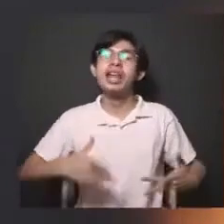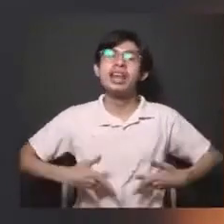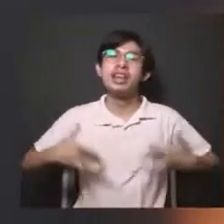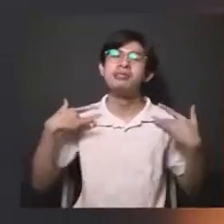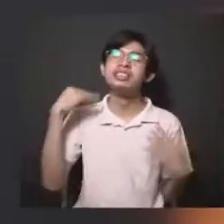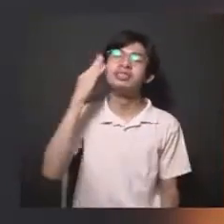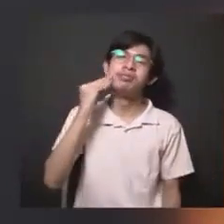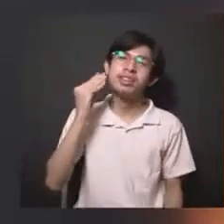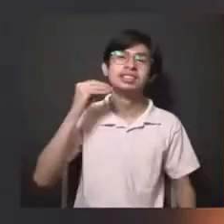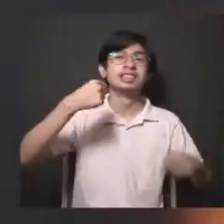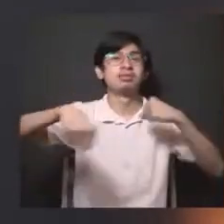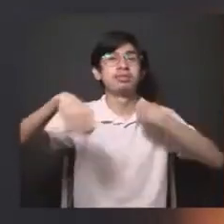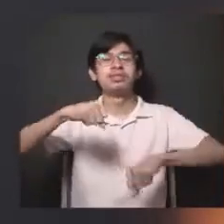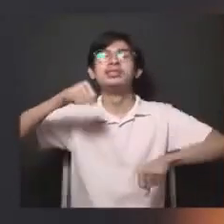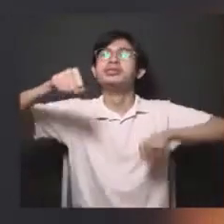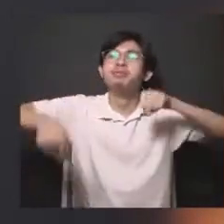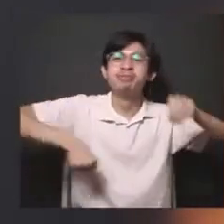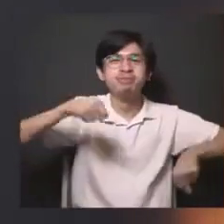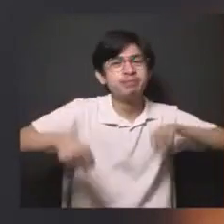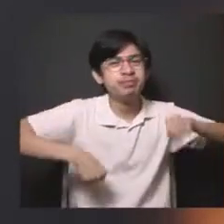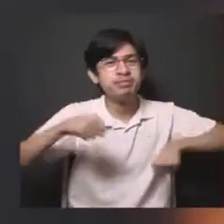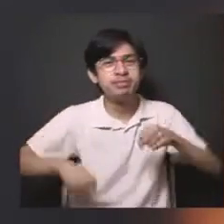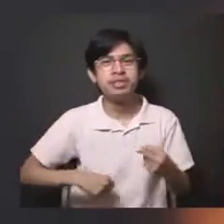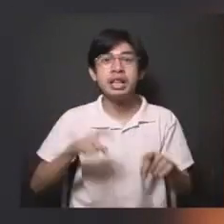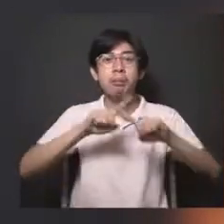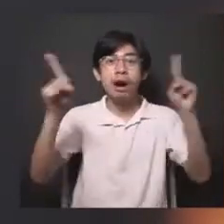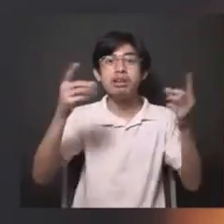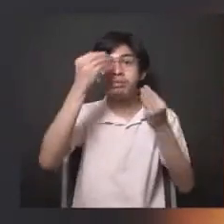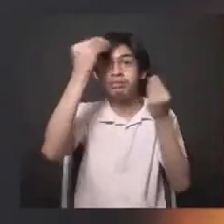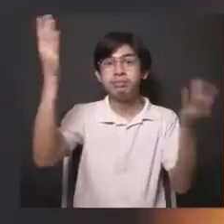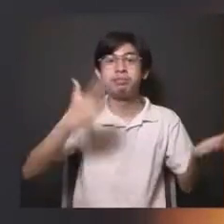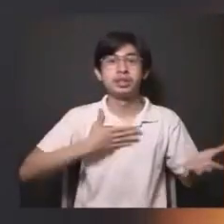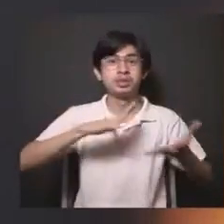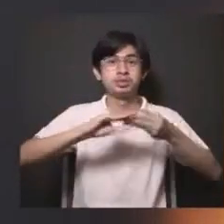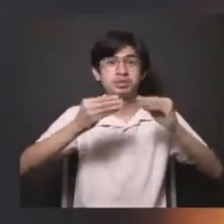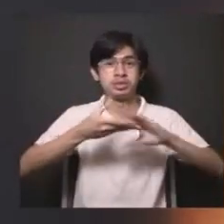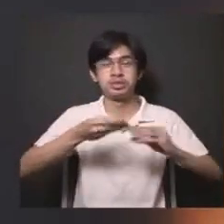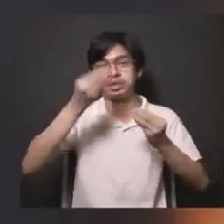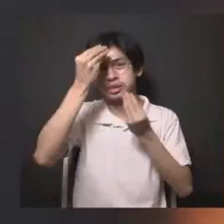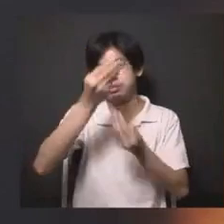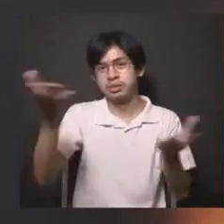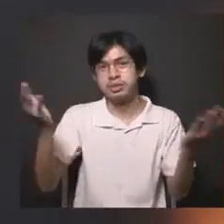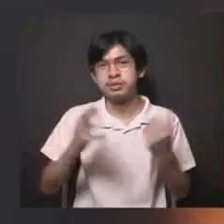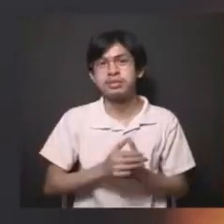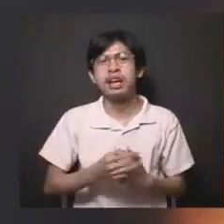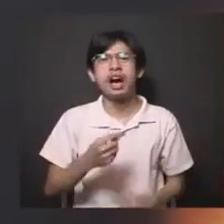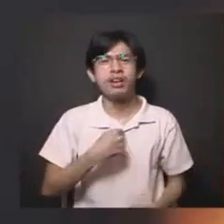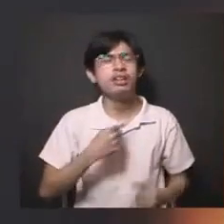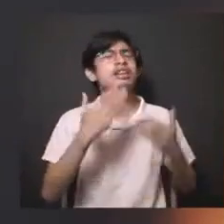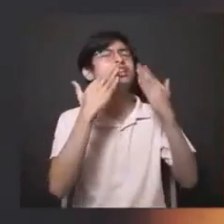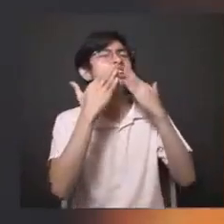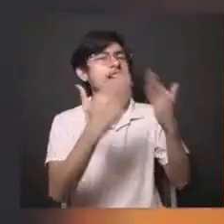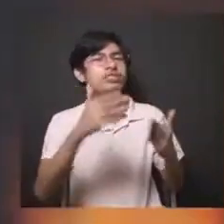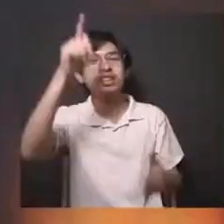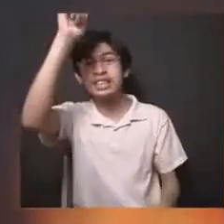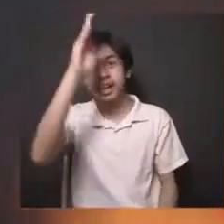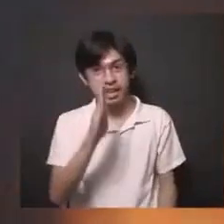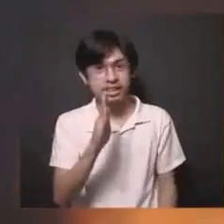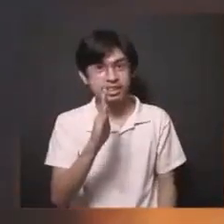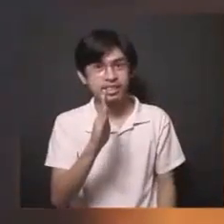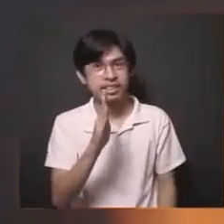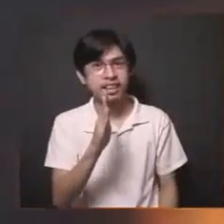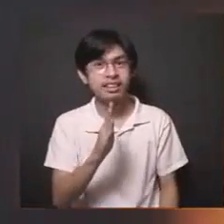But I share you my story to tell you that I thank God that when I look back at